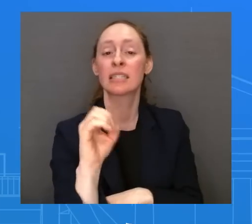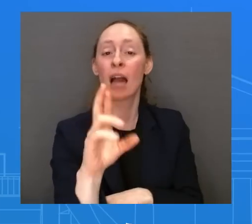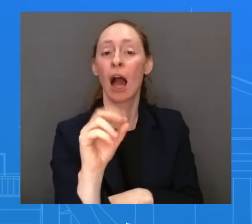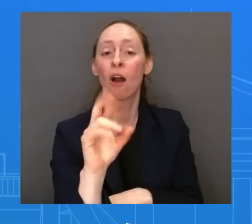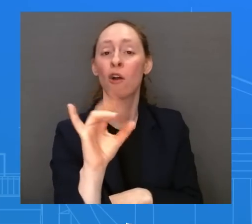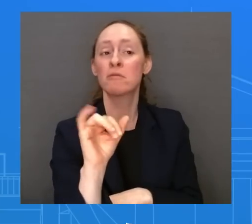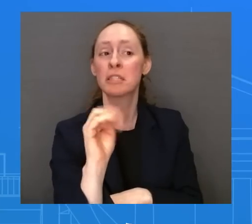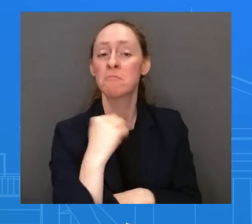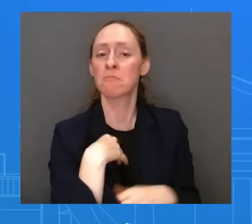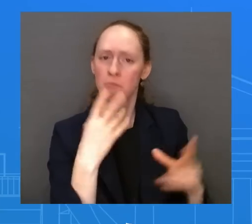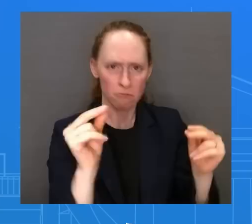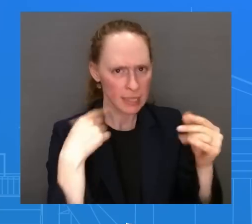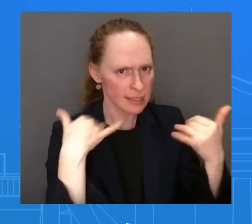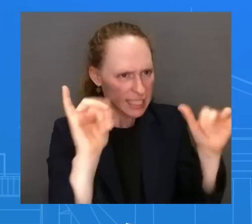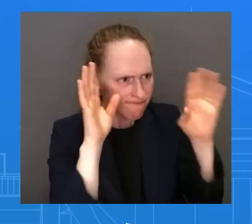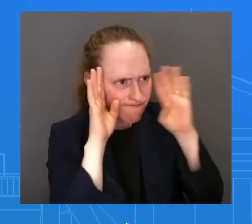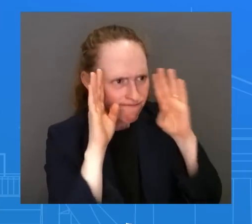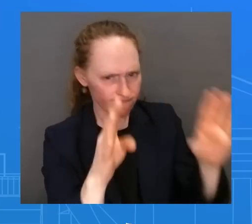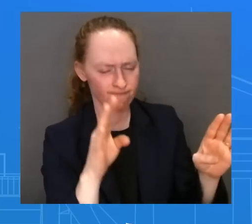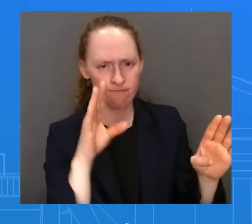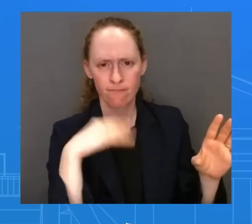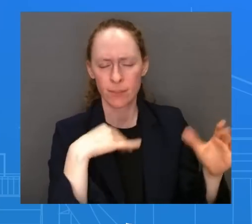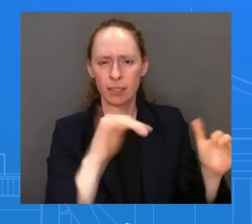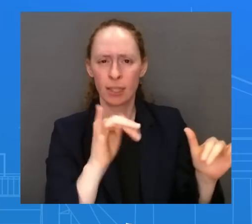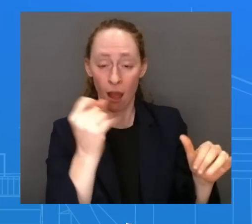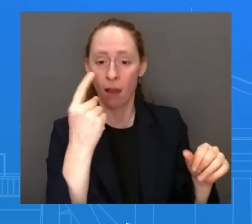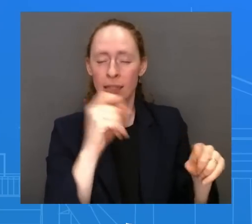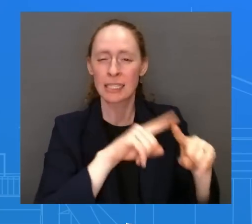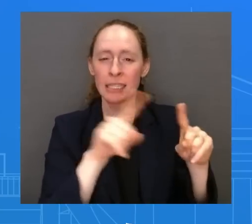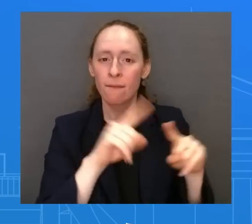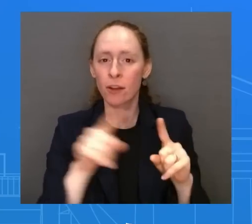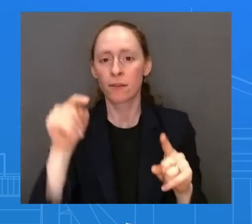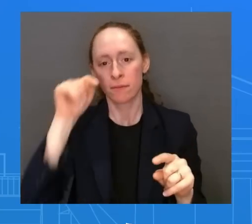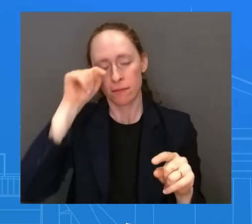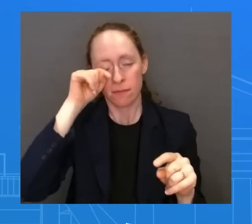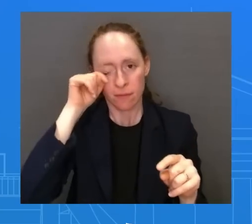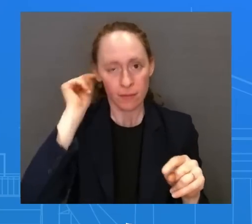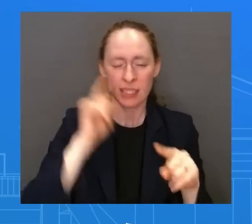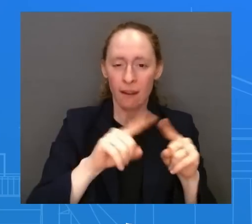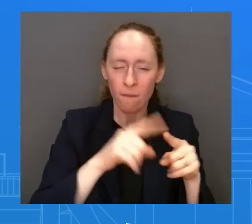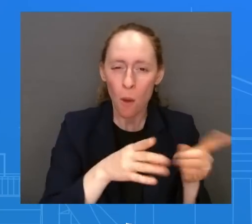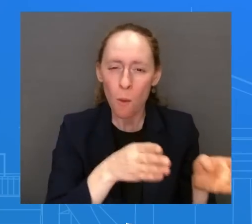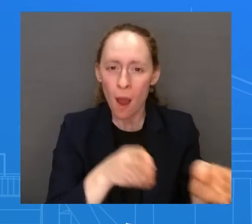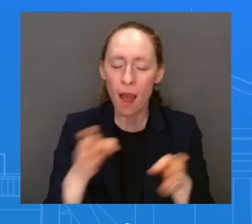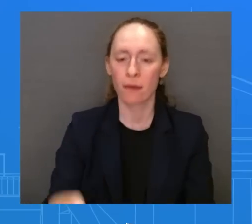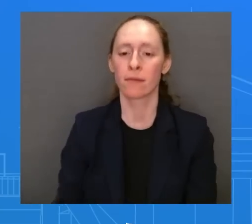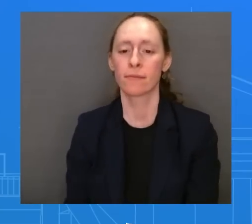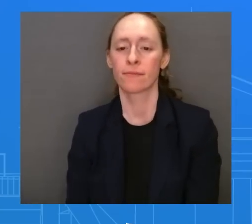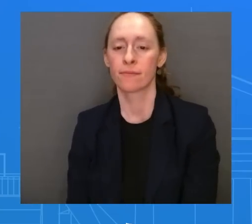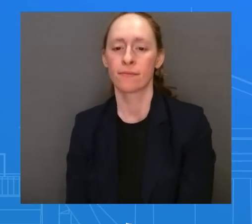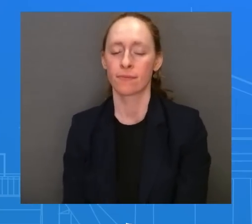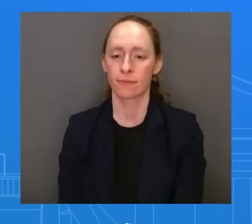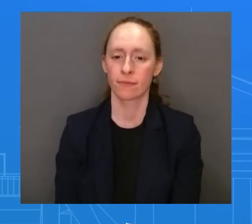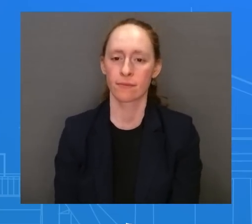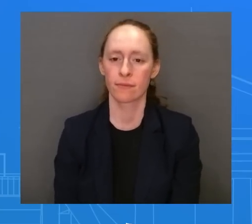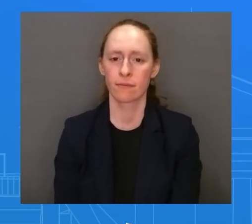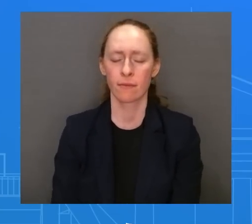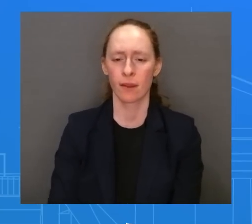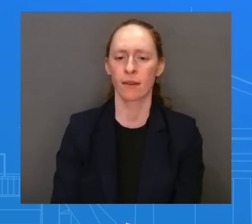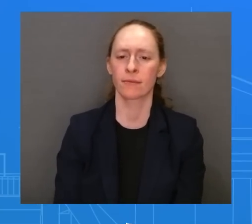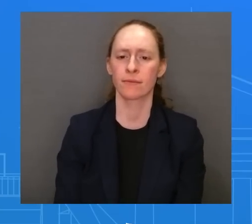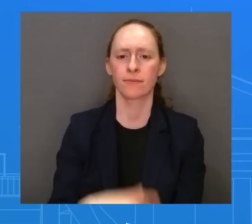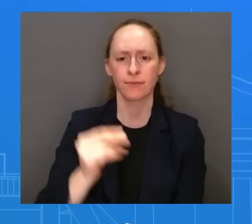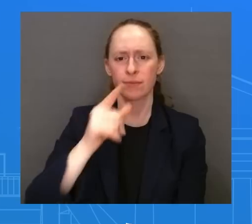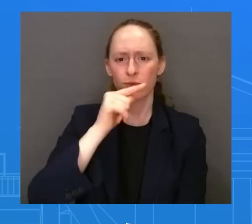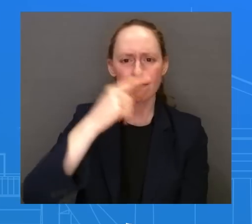and Abdullah respectfully respectively well while it was always the president's intent to end that war